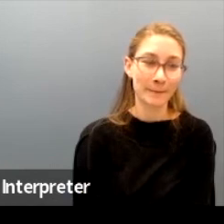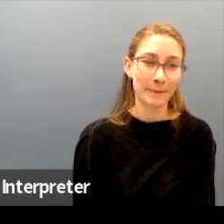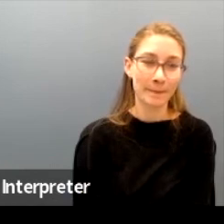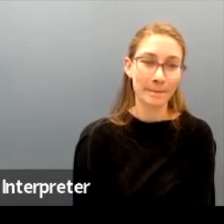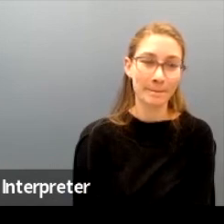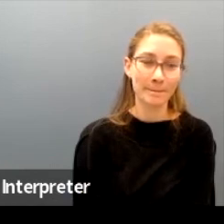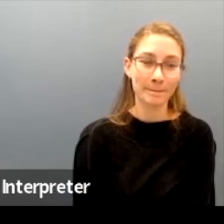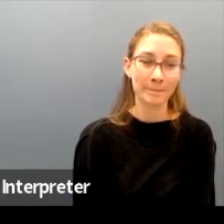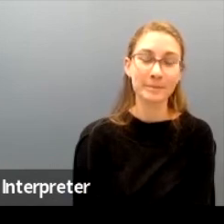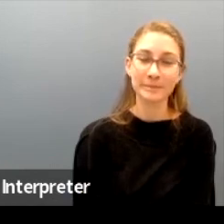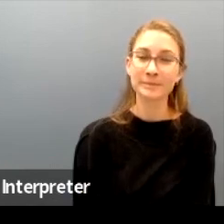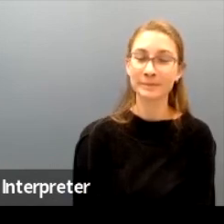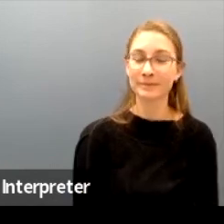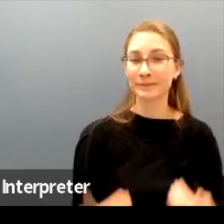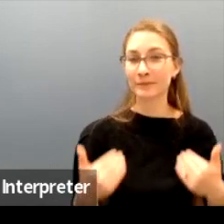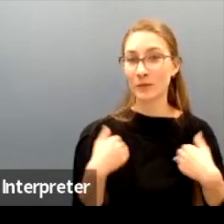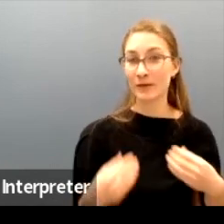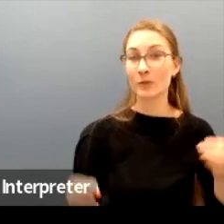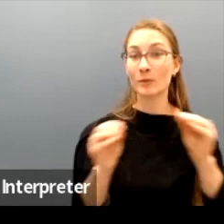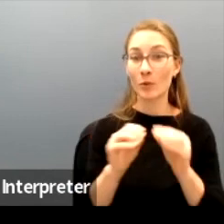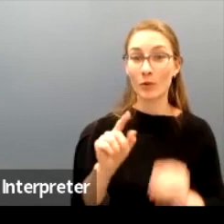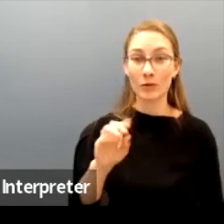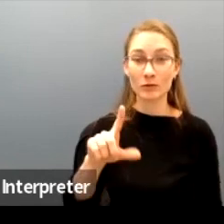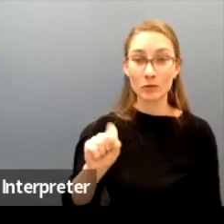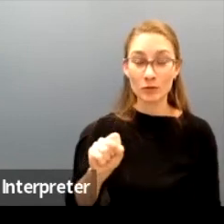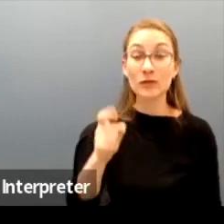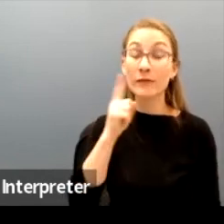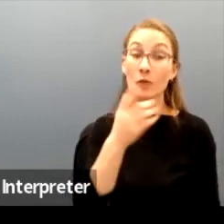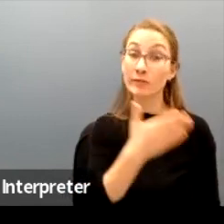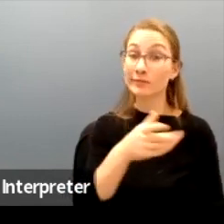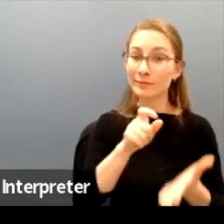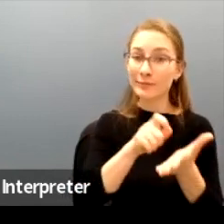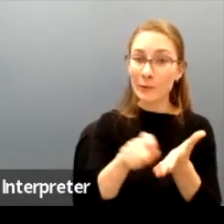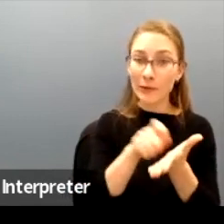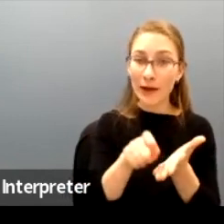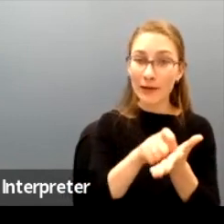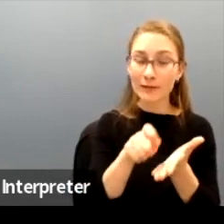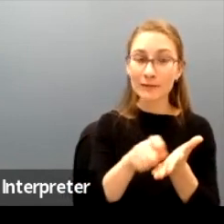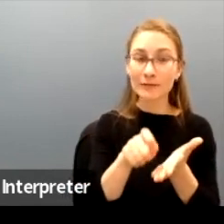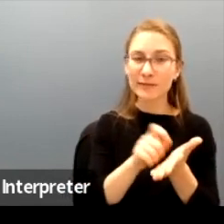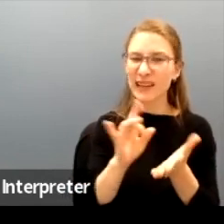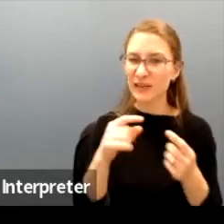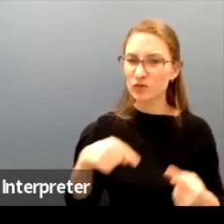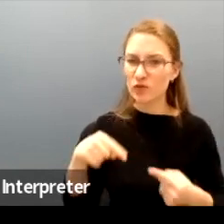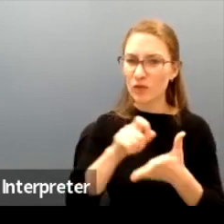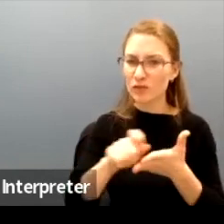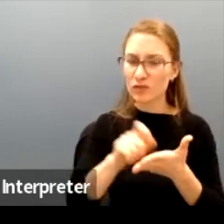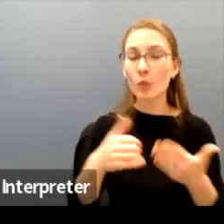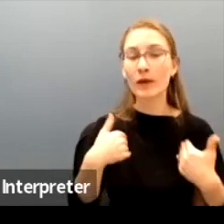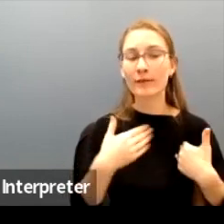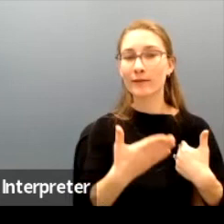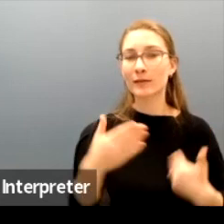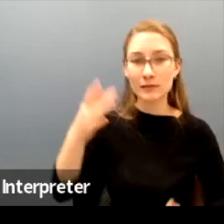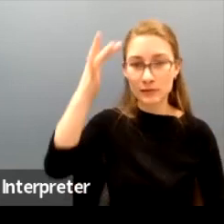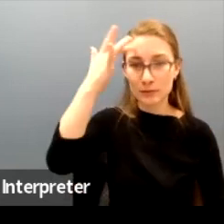And then we have a bunch of tools for note writing, individuals with note writing difficulties. This is called the Smart Pen, and it'll